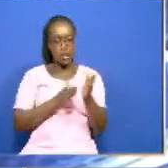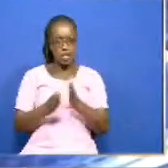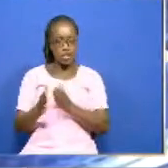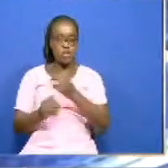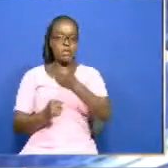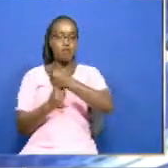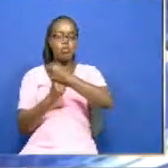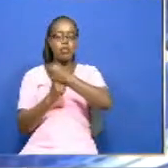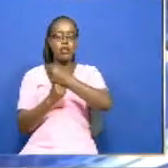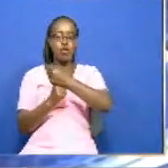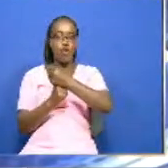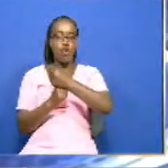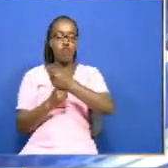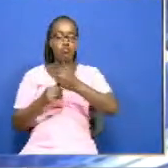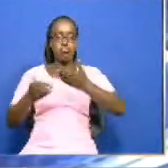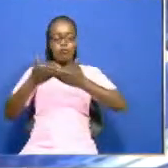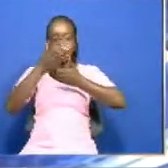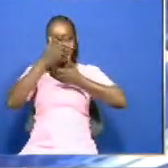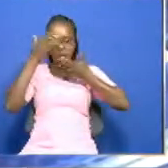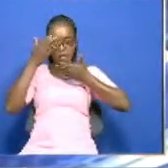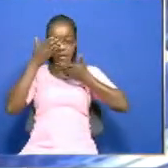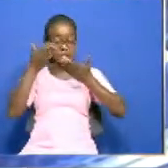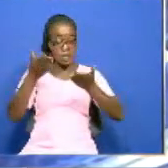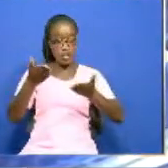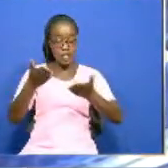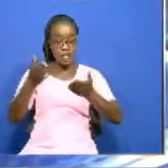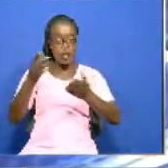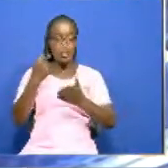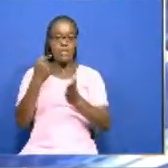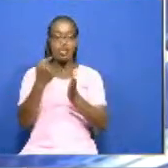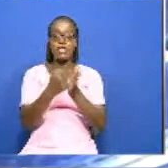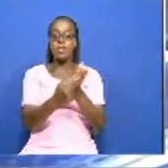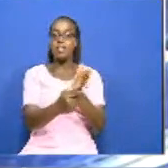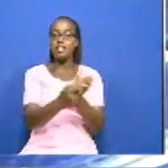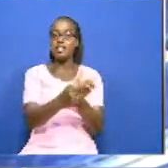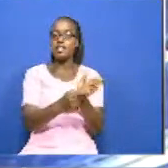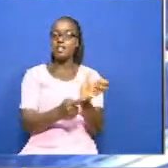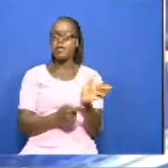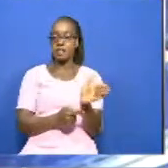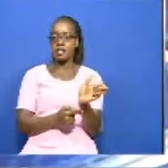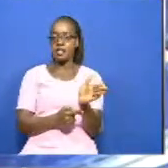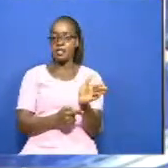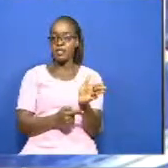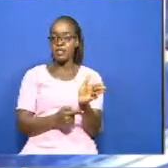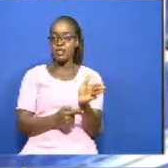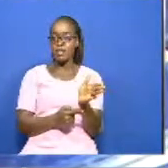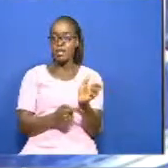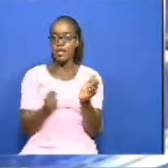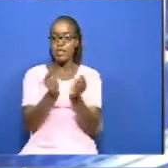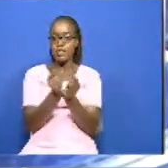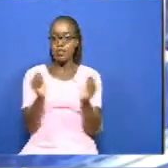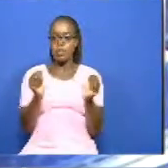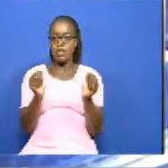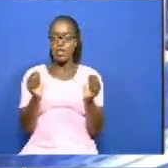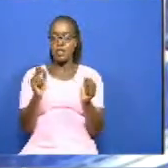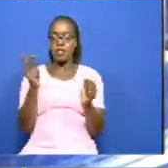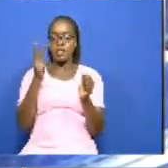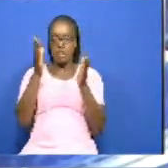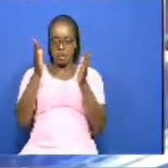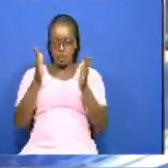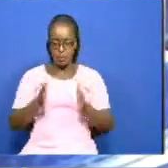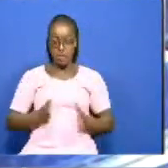support of a terror attack. The court has found them guilty and has acquitted the second accused